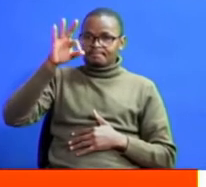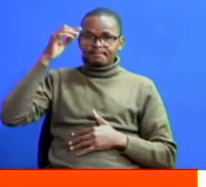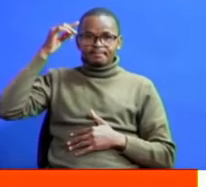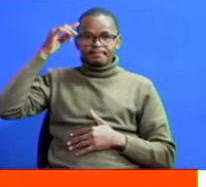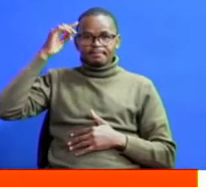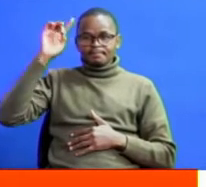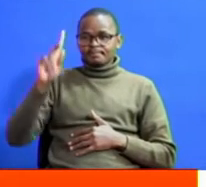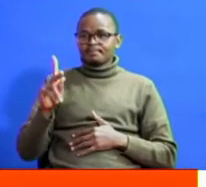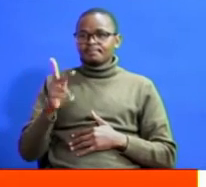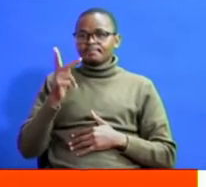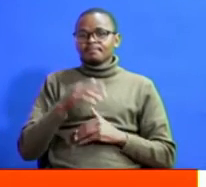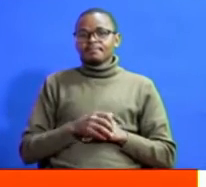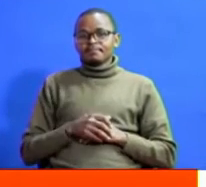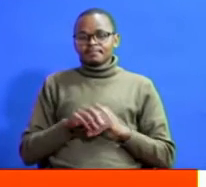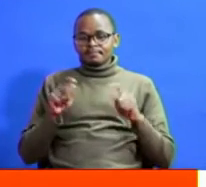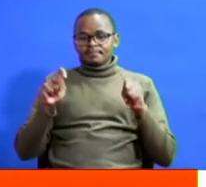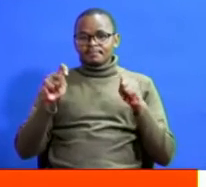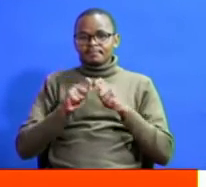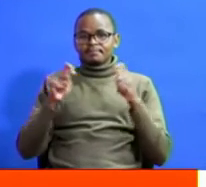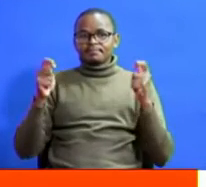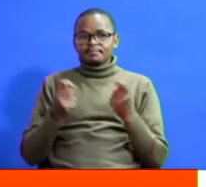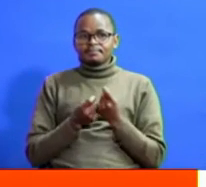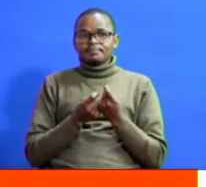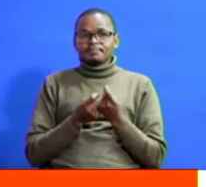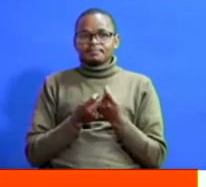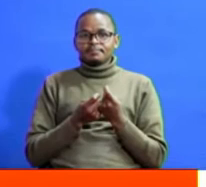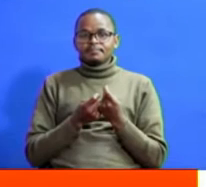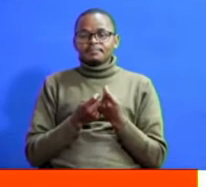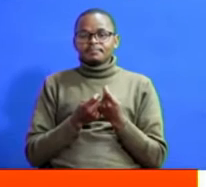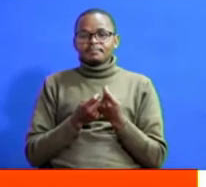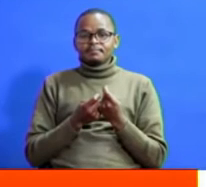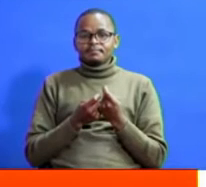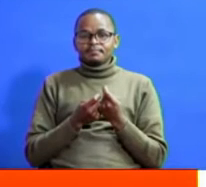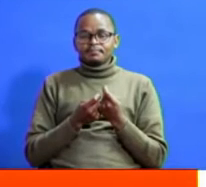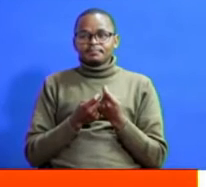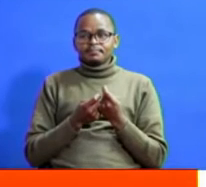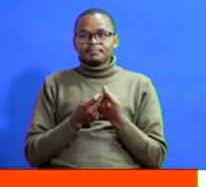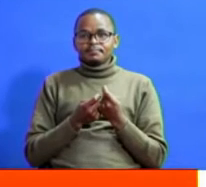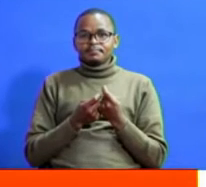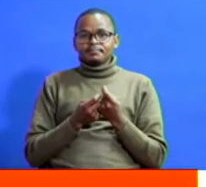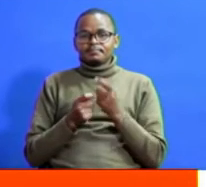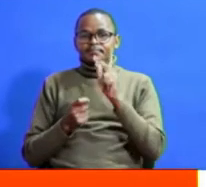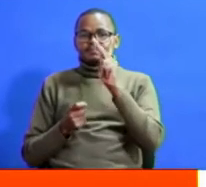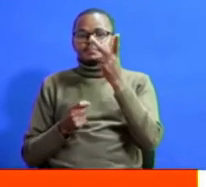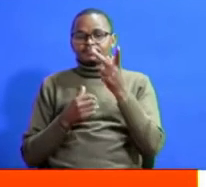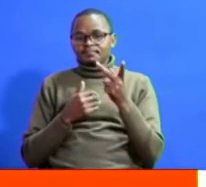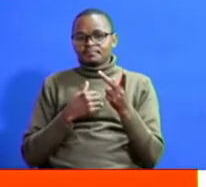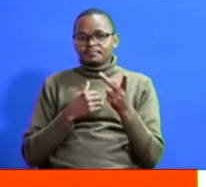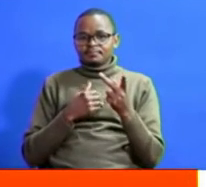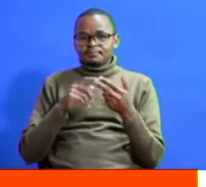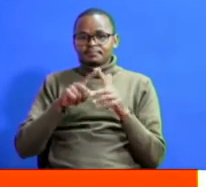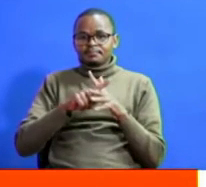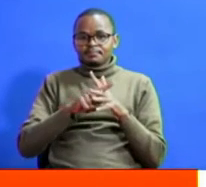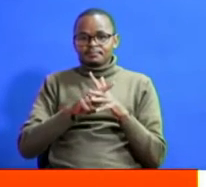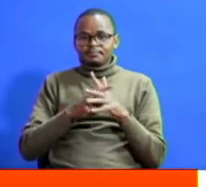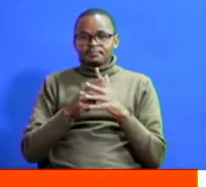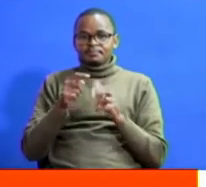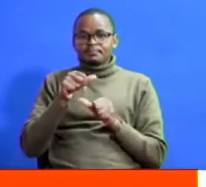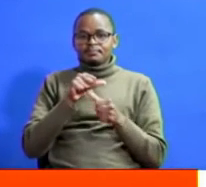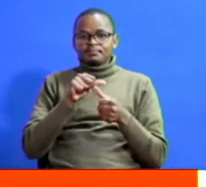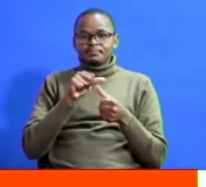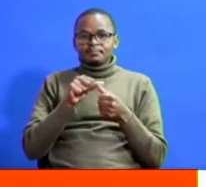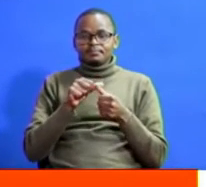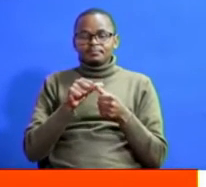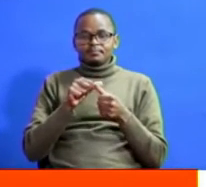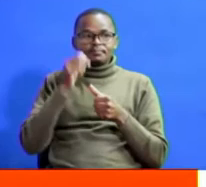for the Kenya Kwanza team. And of course, there's Kenyans have already started talking about,